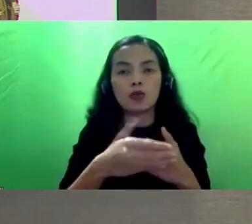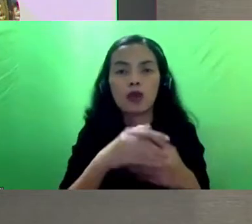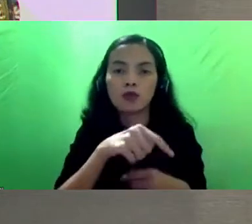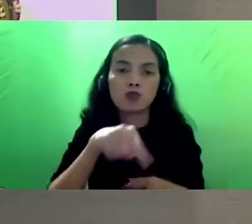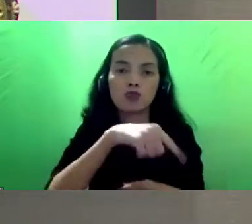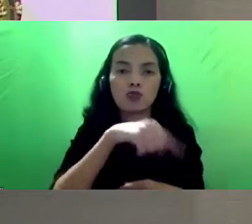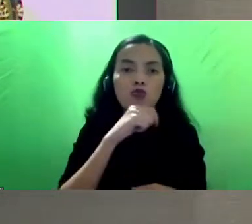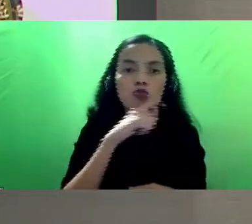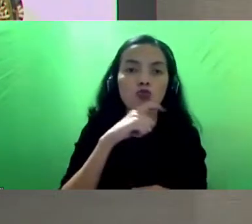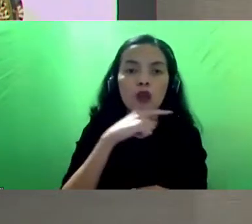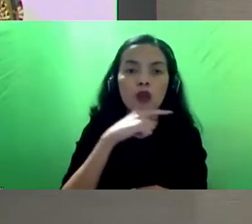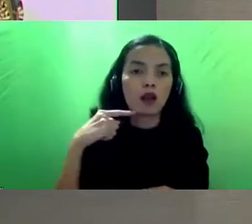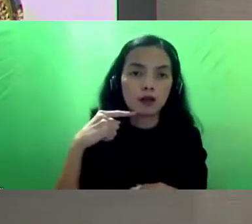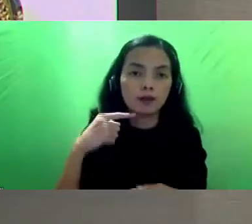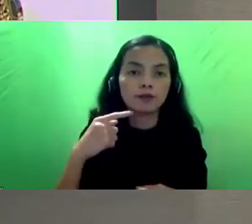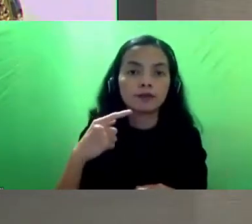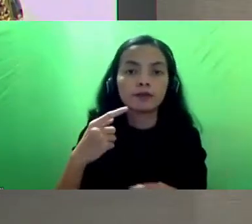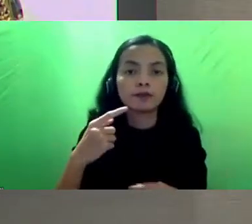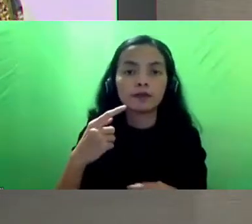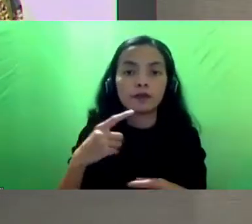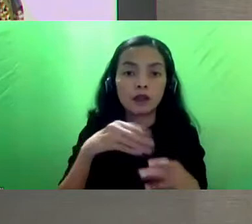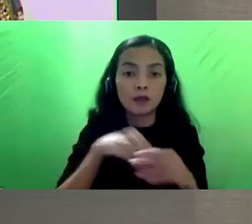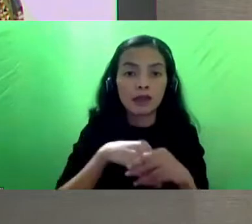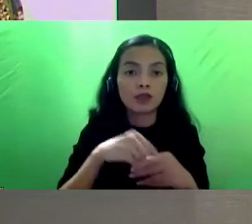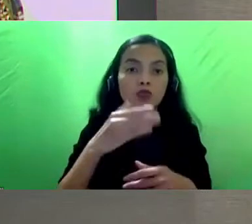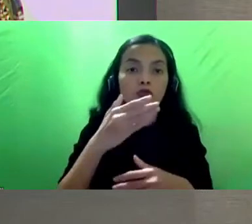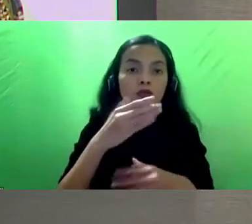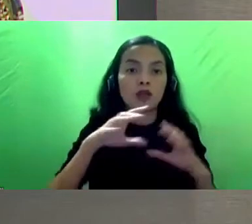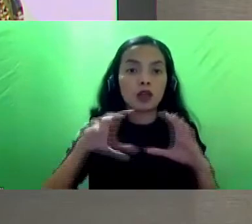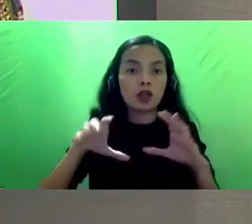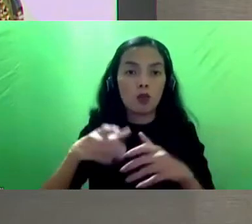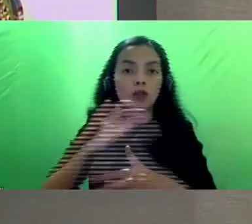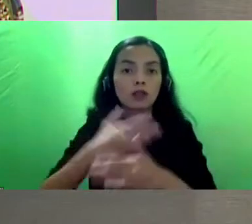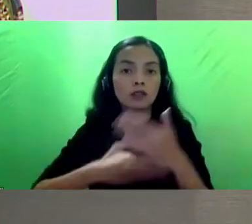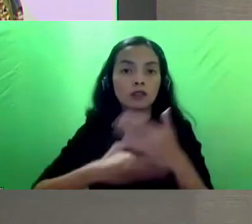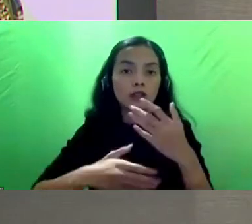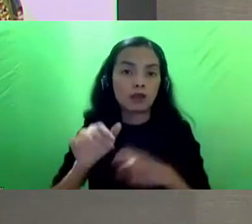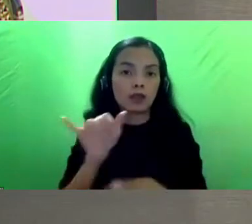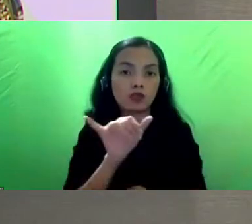yeah, including disabilities. So we